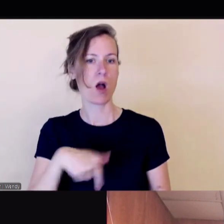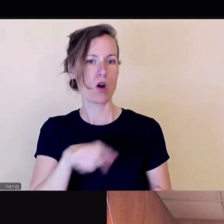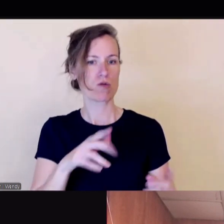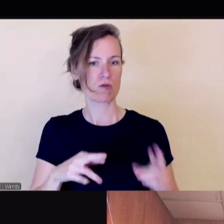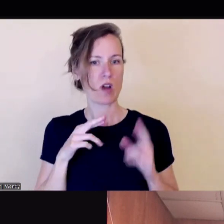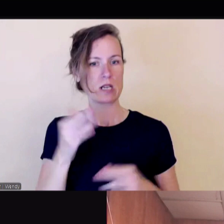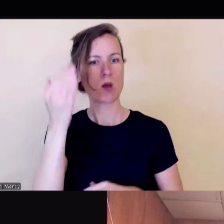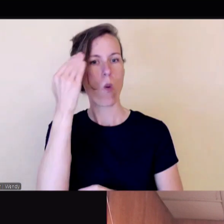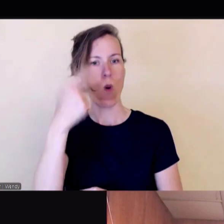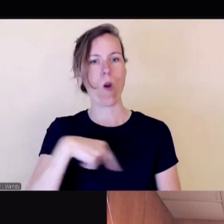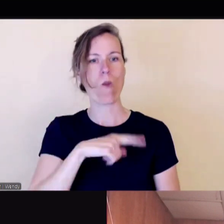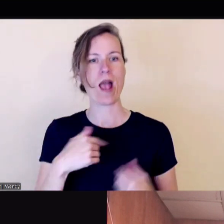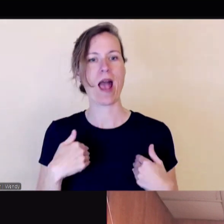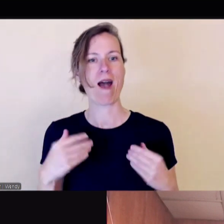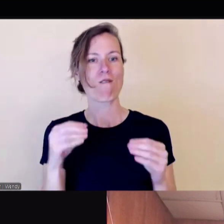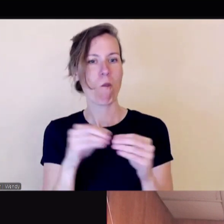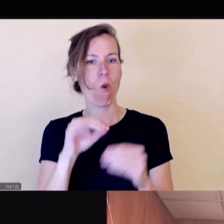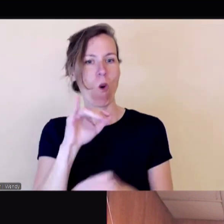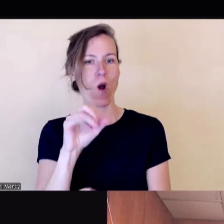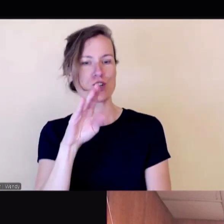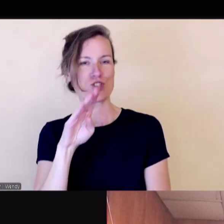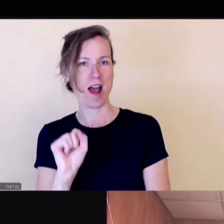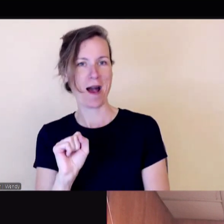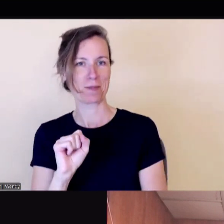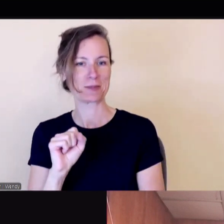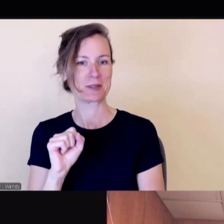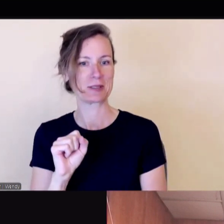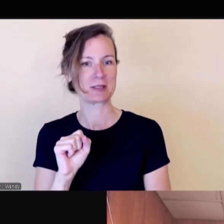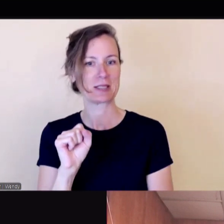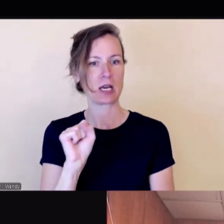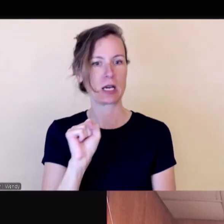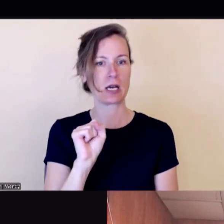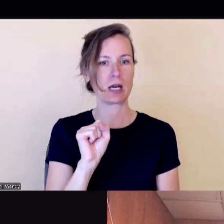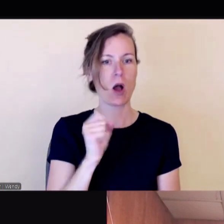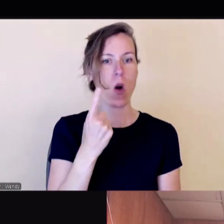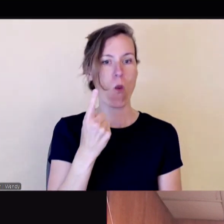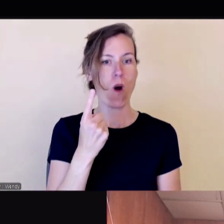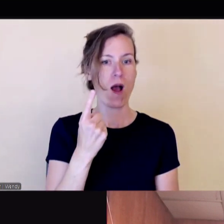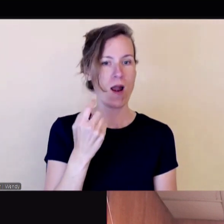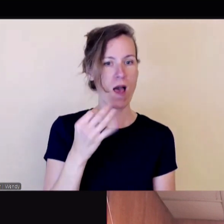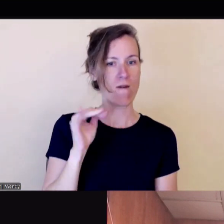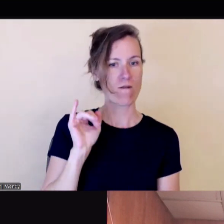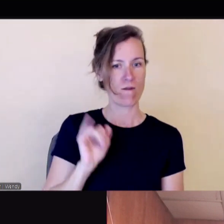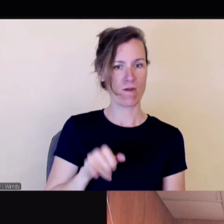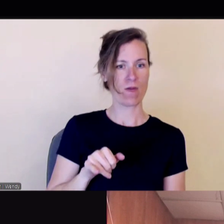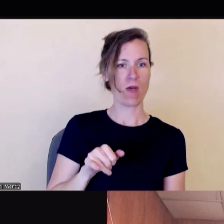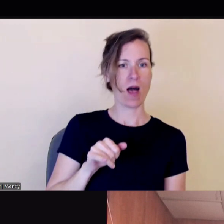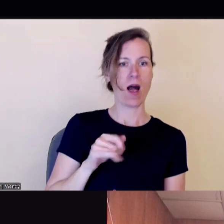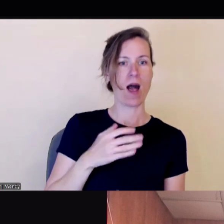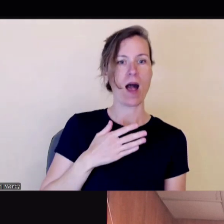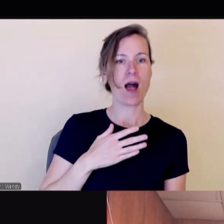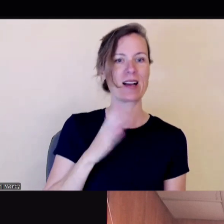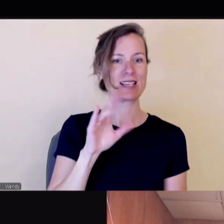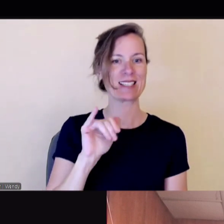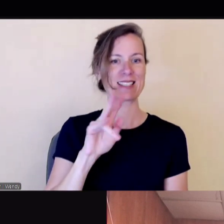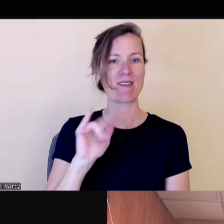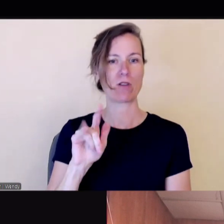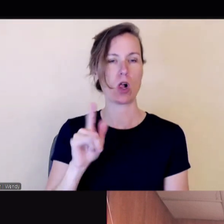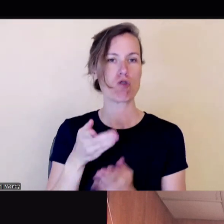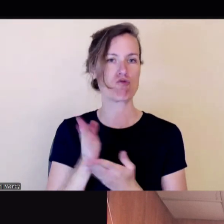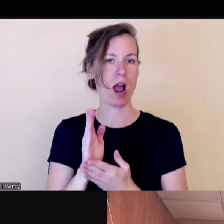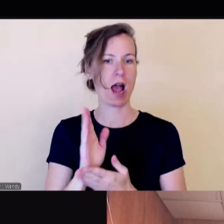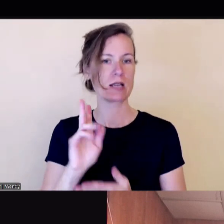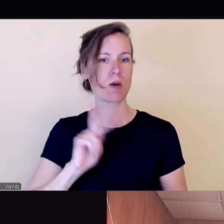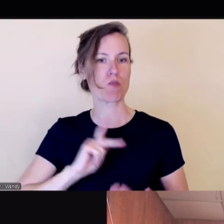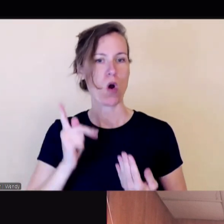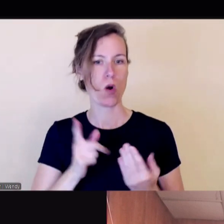So this is certainly my wheelhouse. But one of the things that I did not do was this public outreach and engagement piece. So